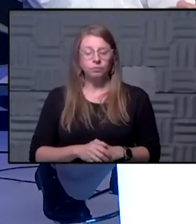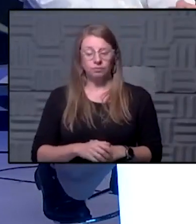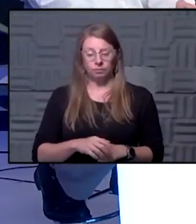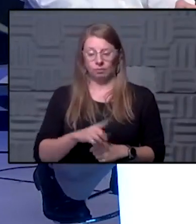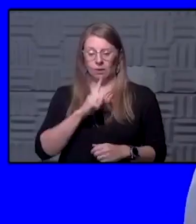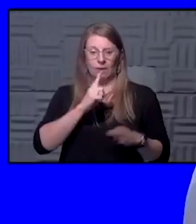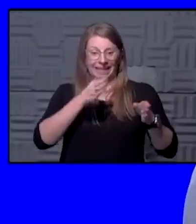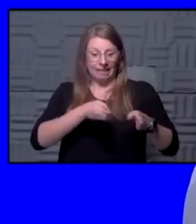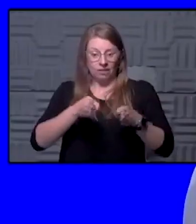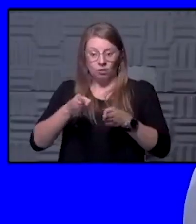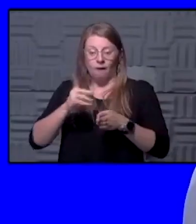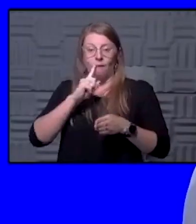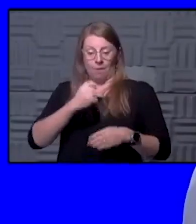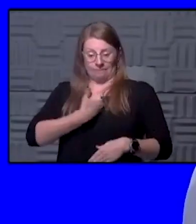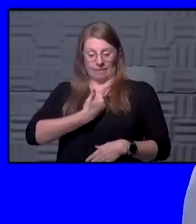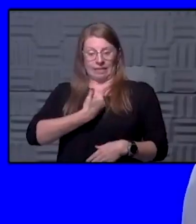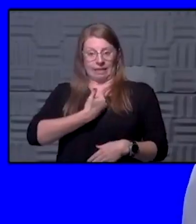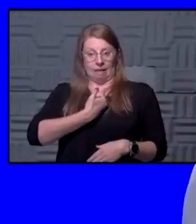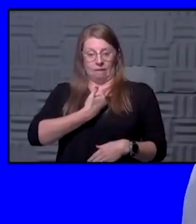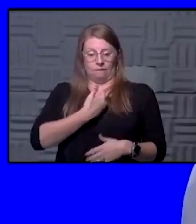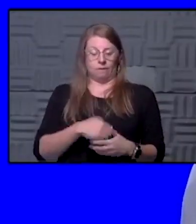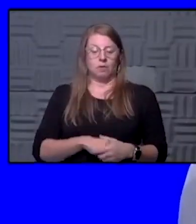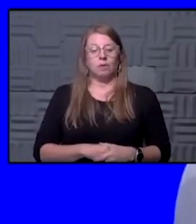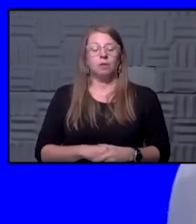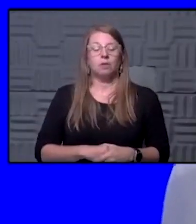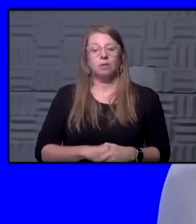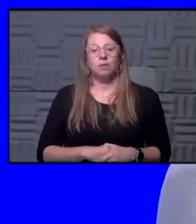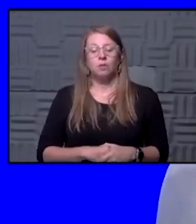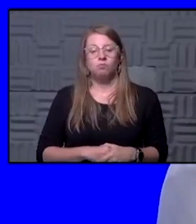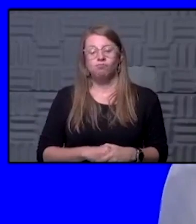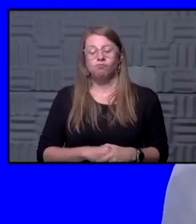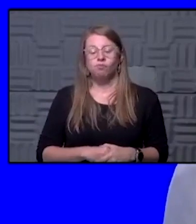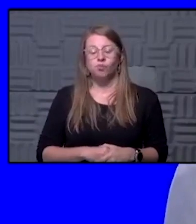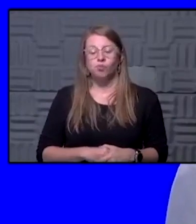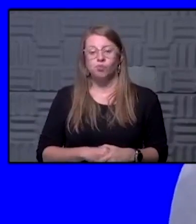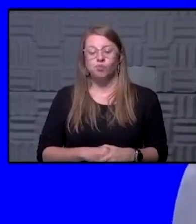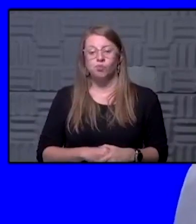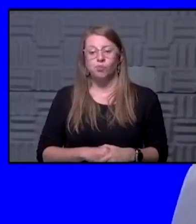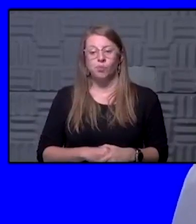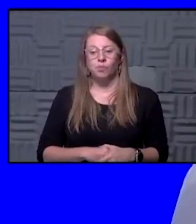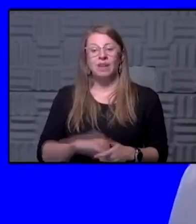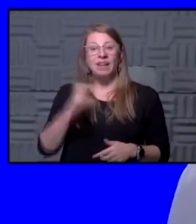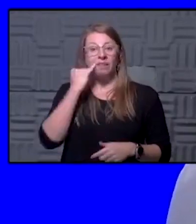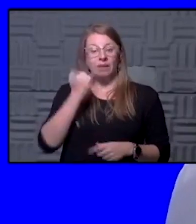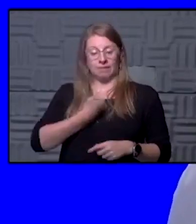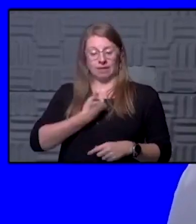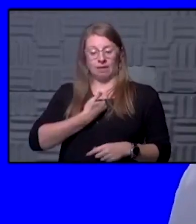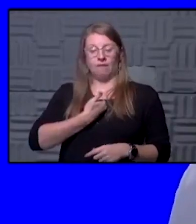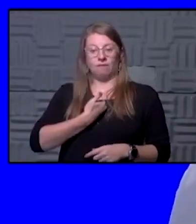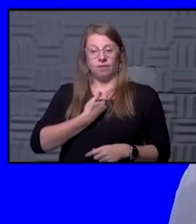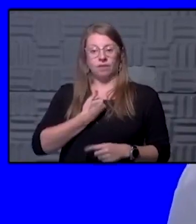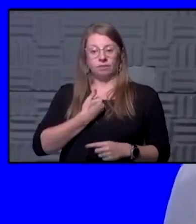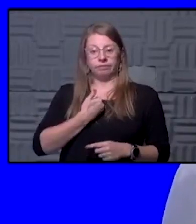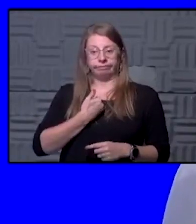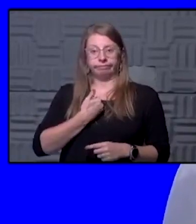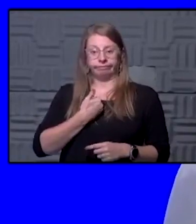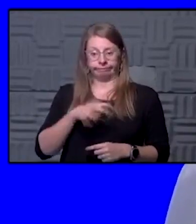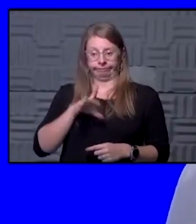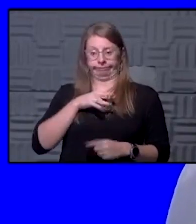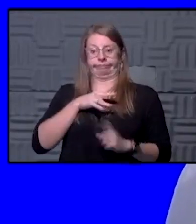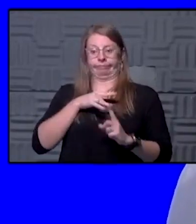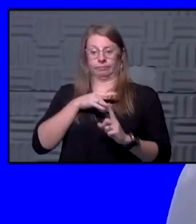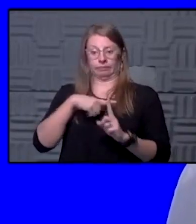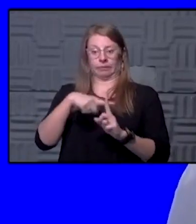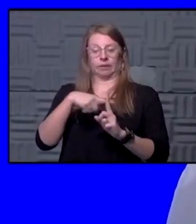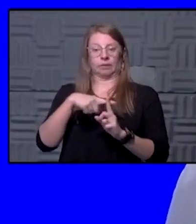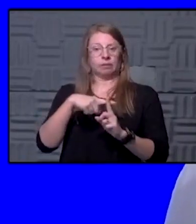Individually, for myself, it's, probably if I got infected, I would be okay. But you never know.